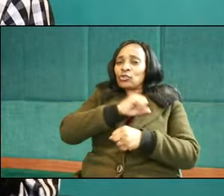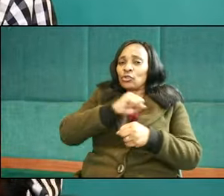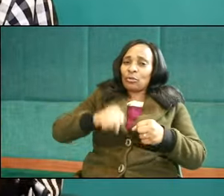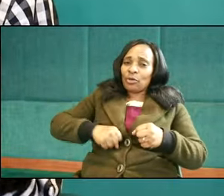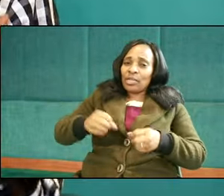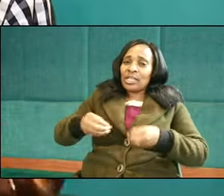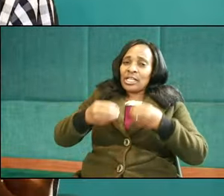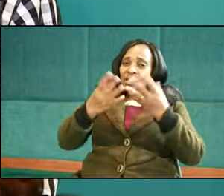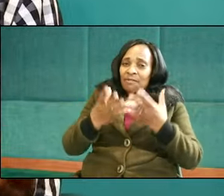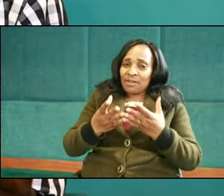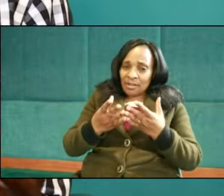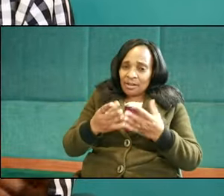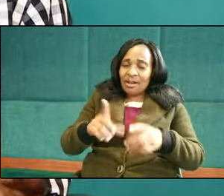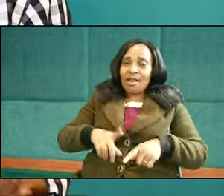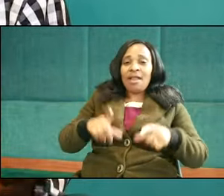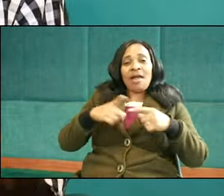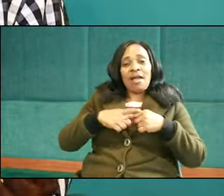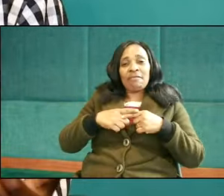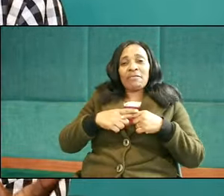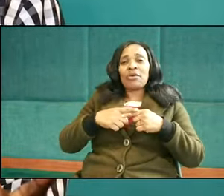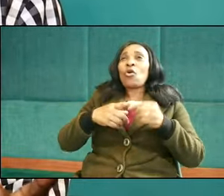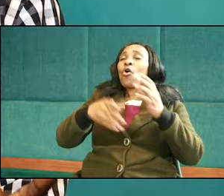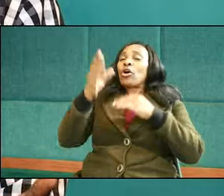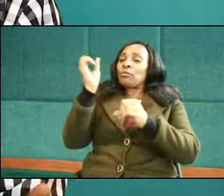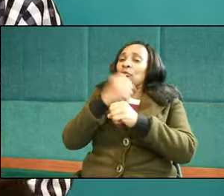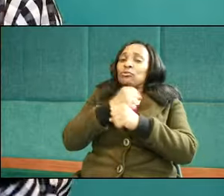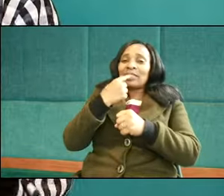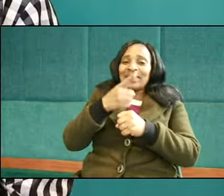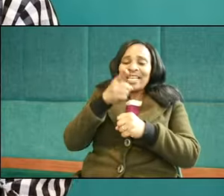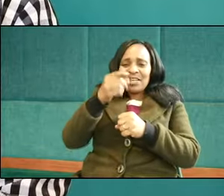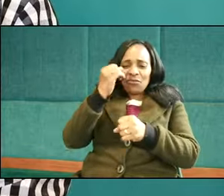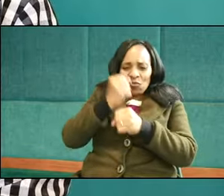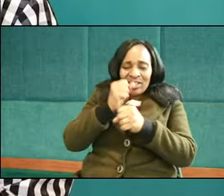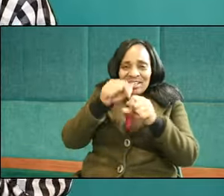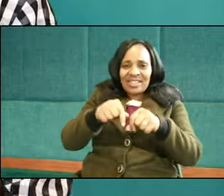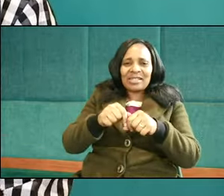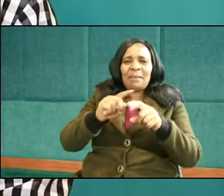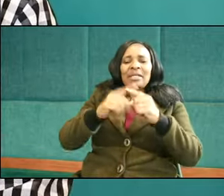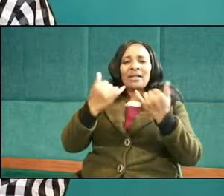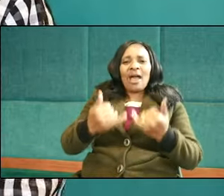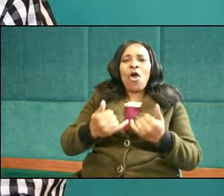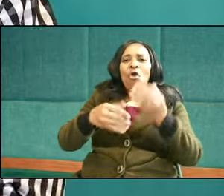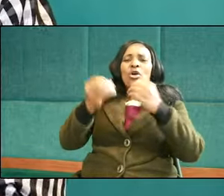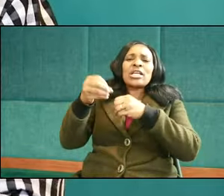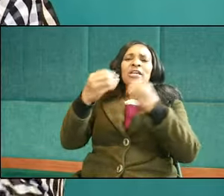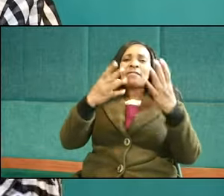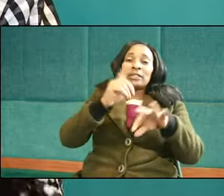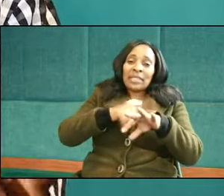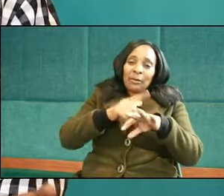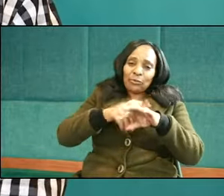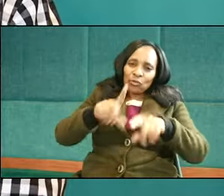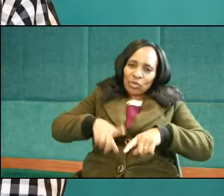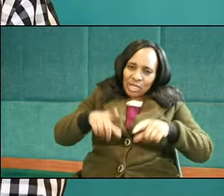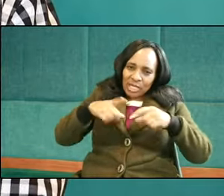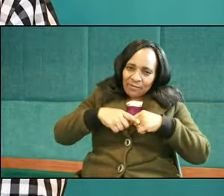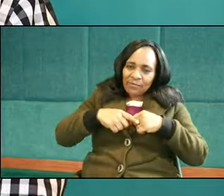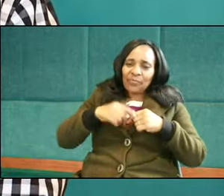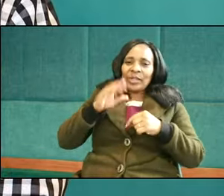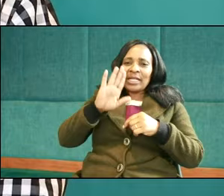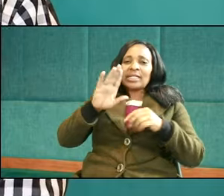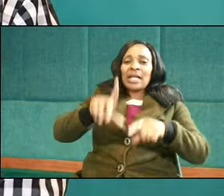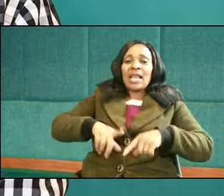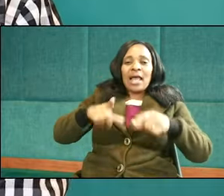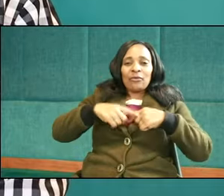not say that now because you have done this, your kingdom will end. He had the chance to live his life and see the results of his